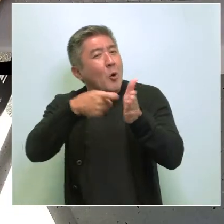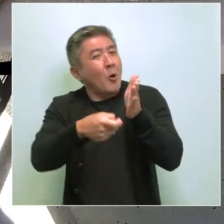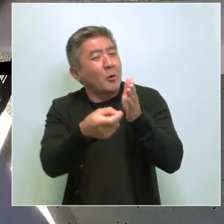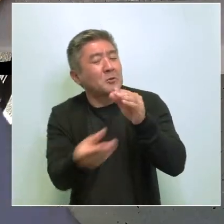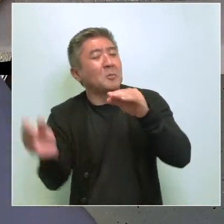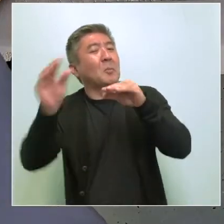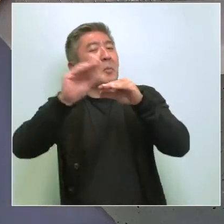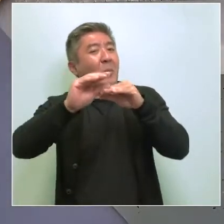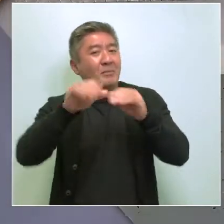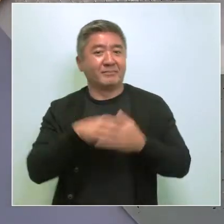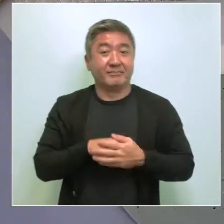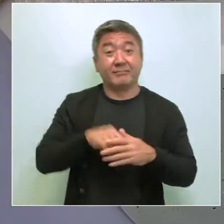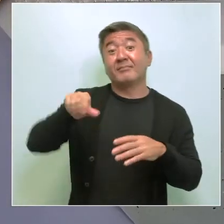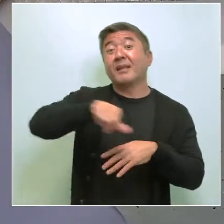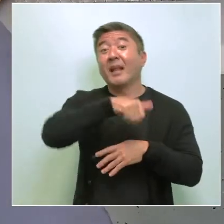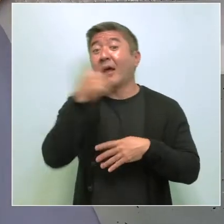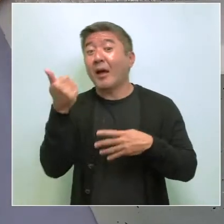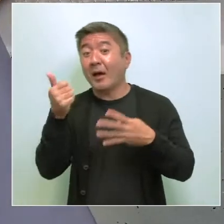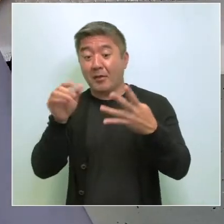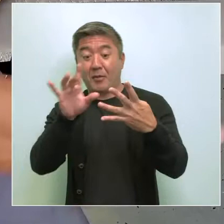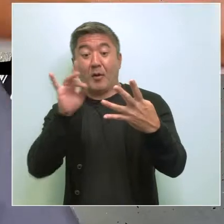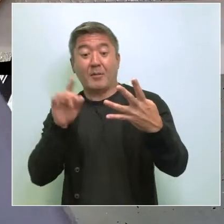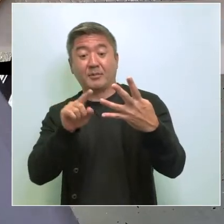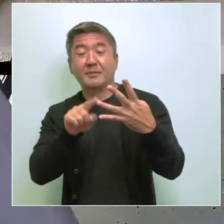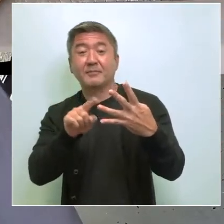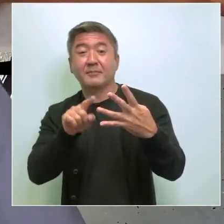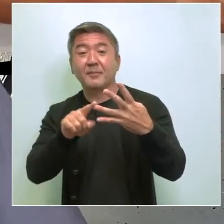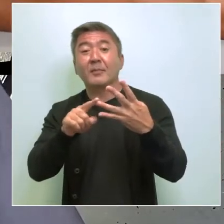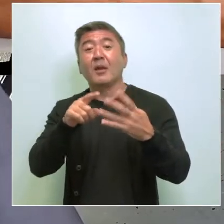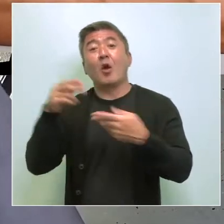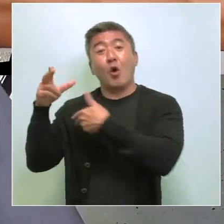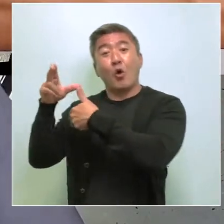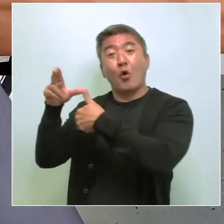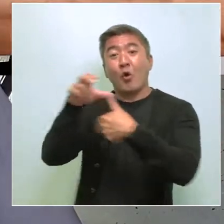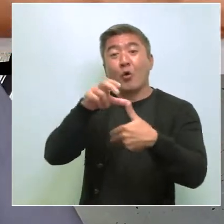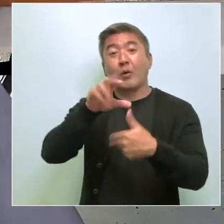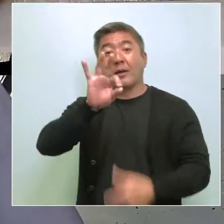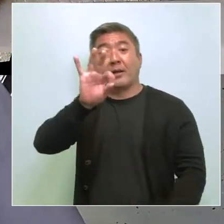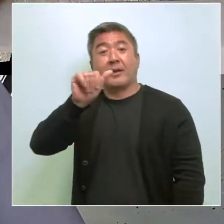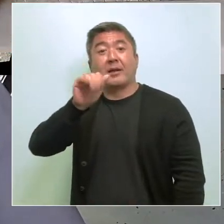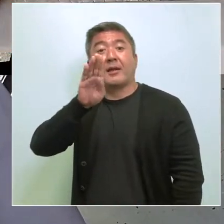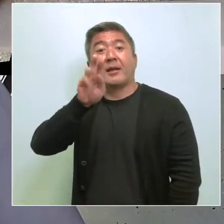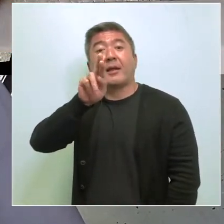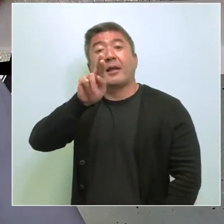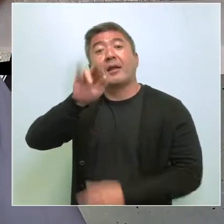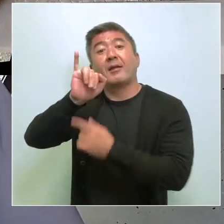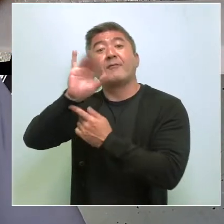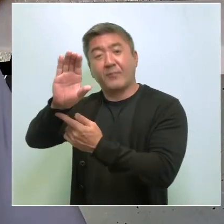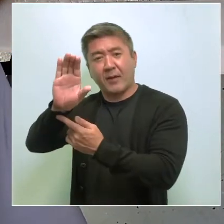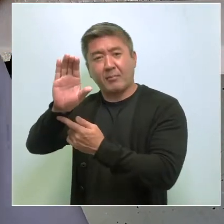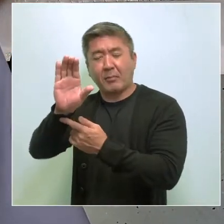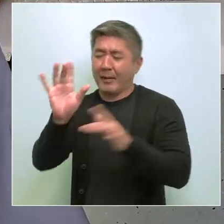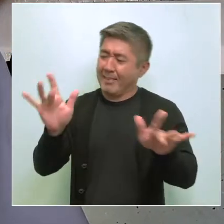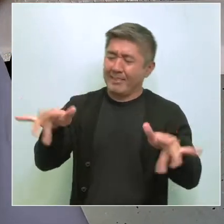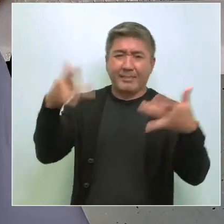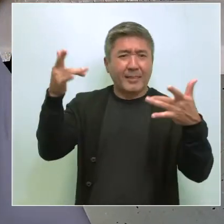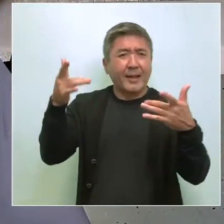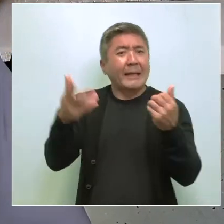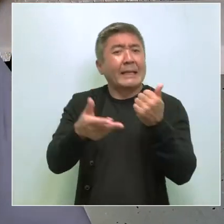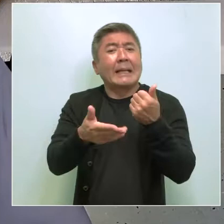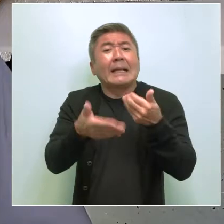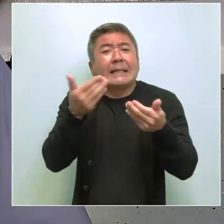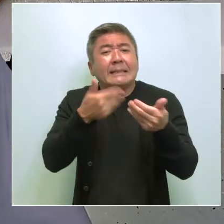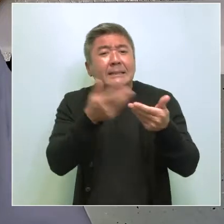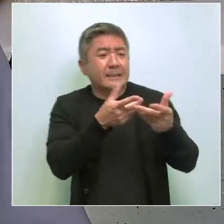expensive. Another option is hurricane fabric. This is light and easy to store.